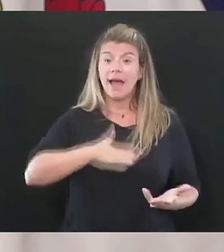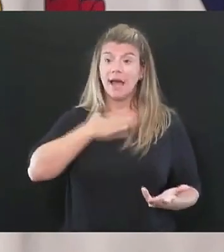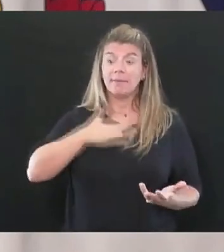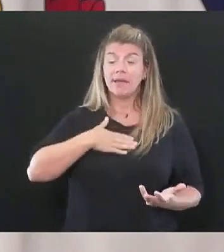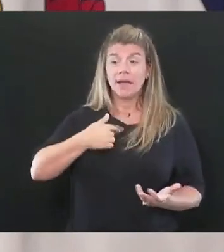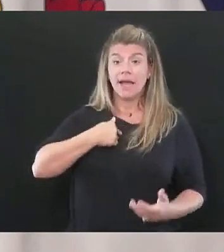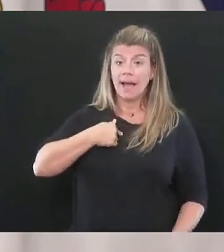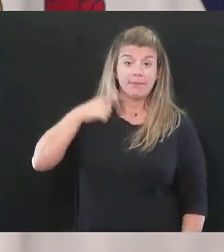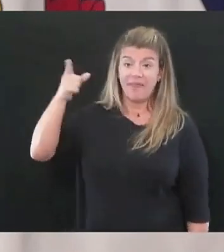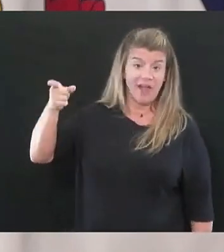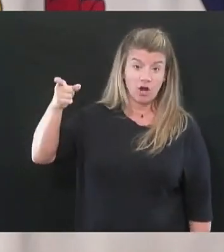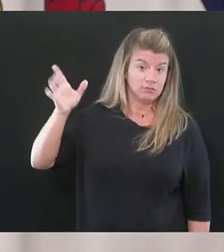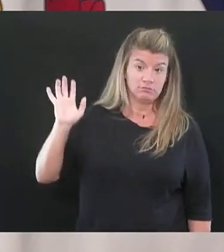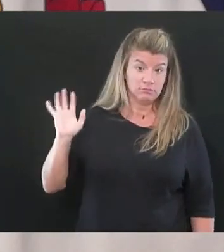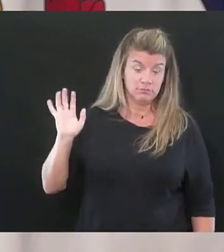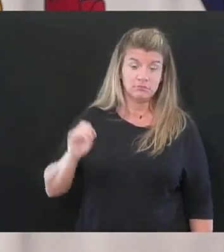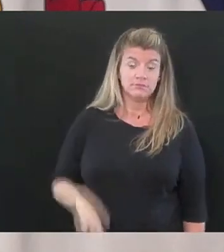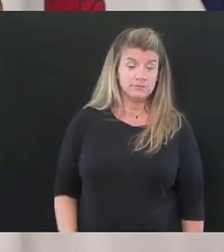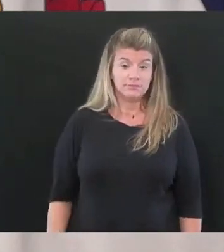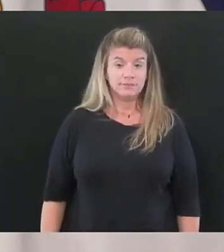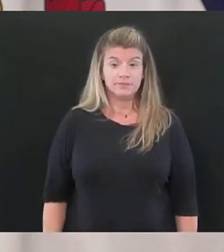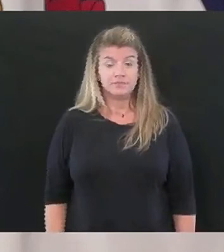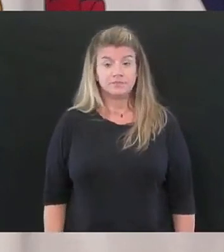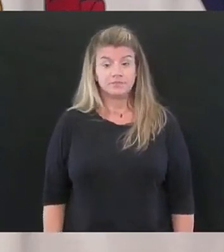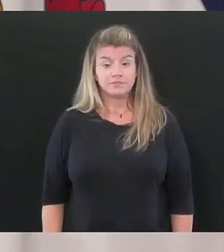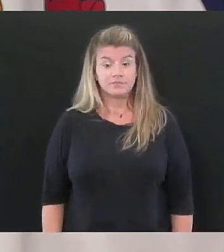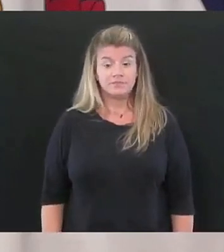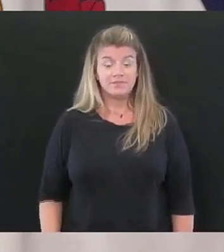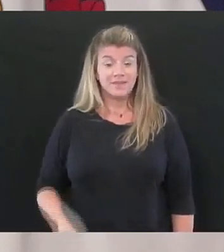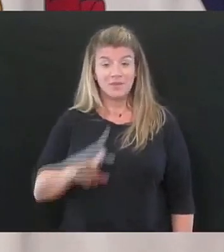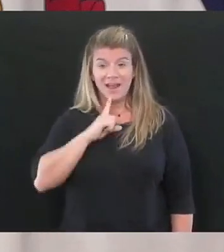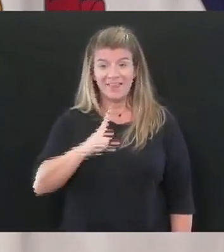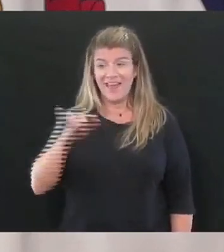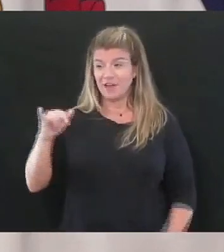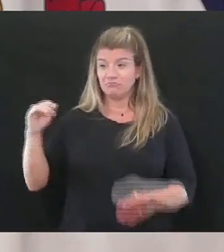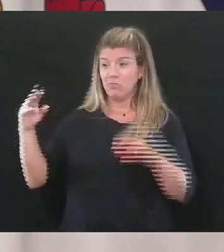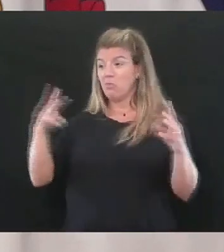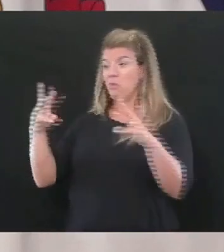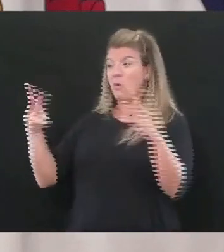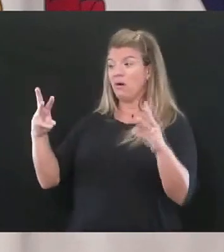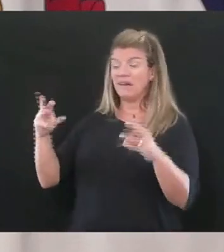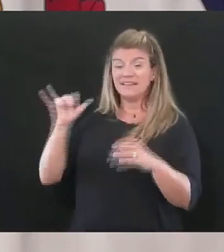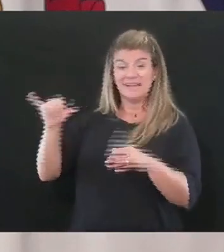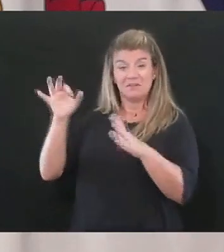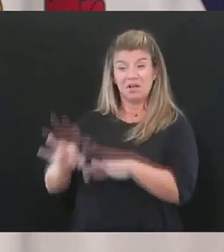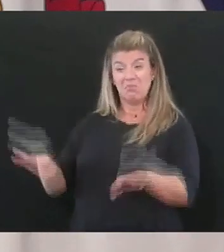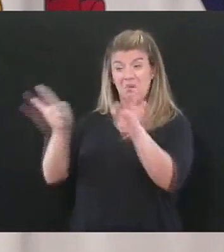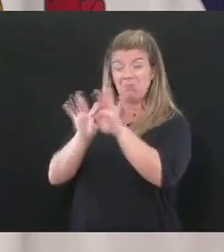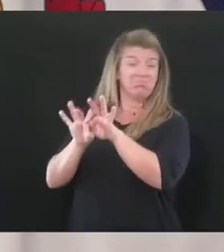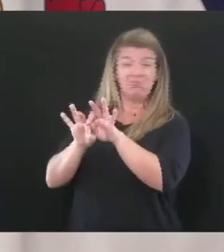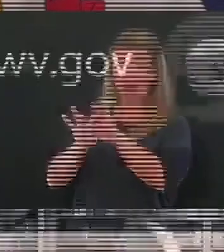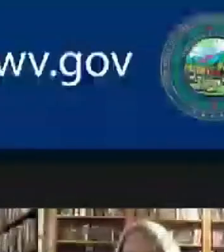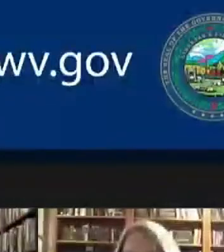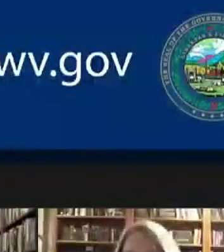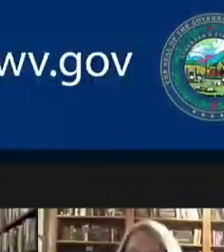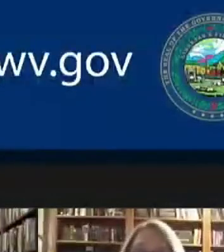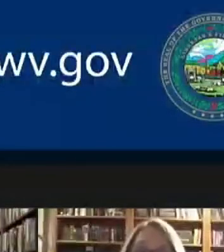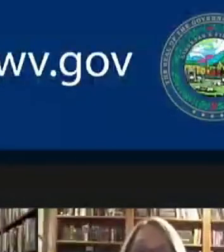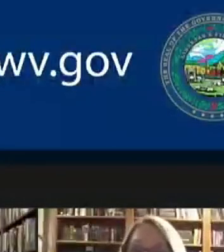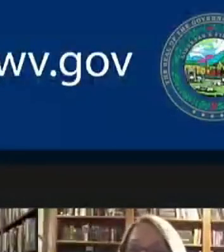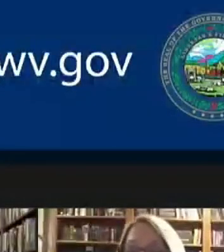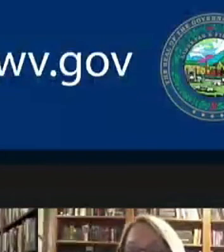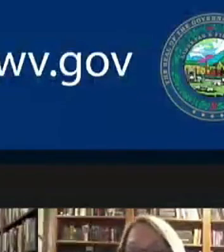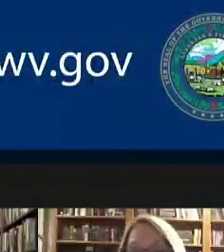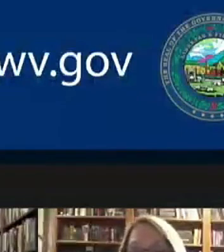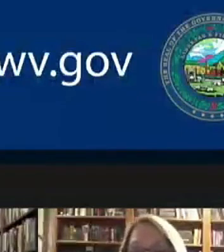know, because that's just, I think that's inexcusable, but I think that's what's going to happen. All right, thank you, Paul. Our